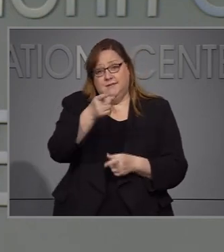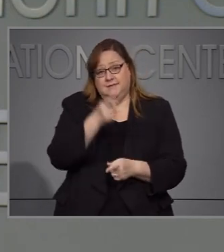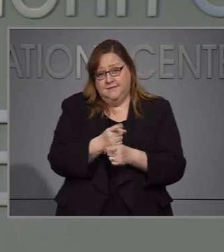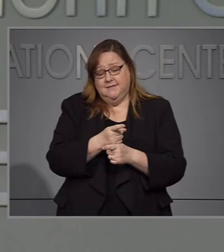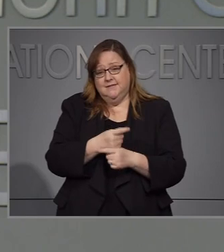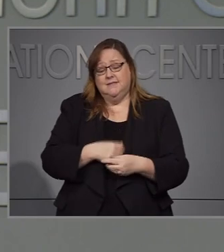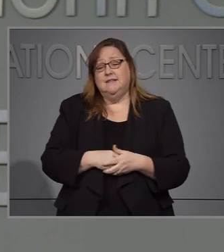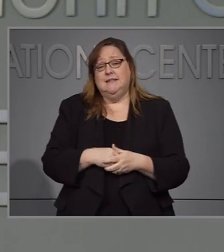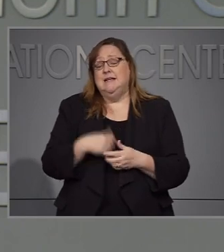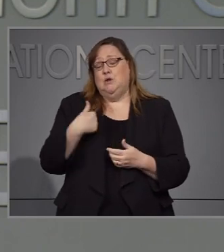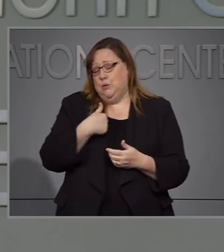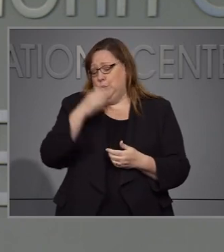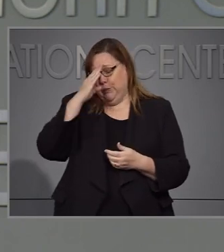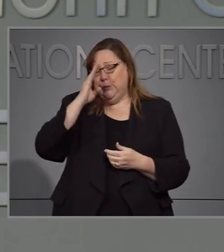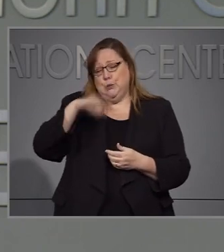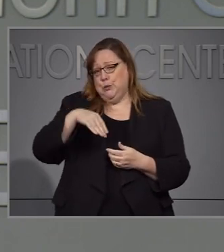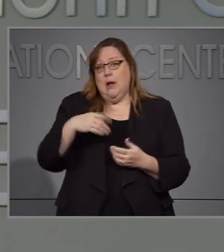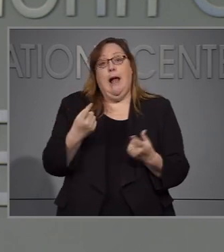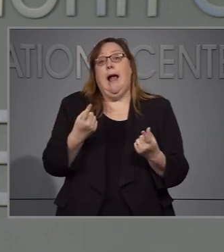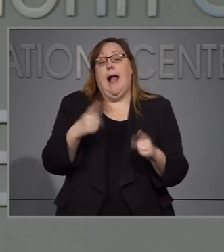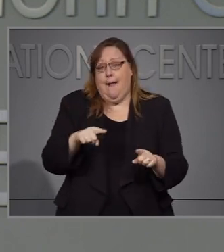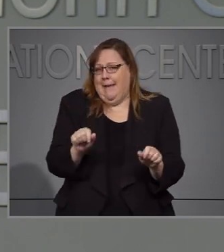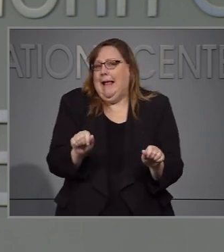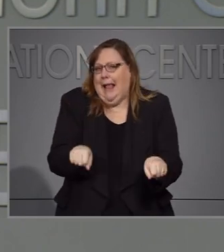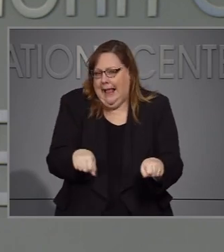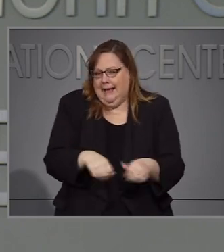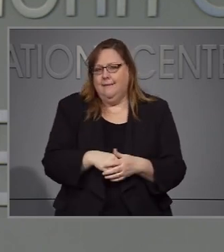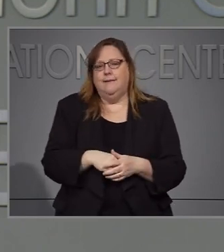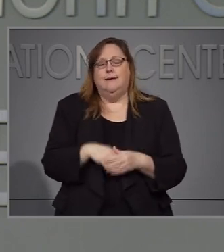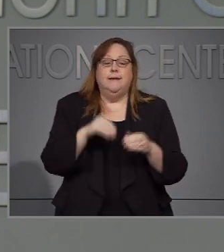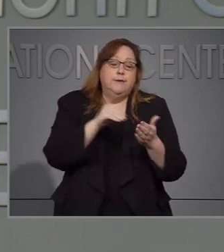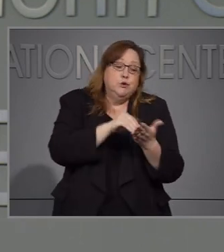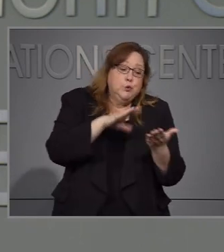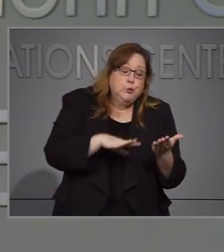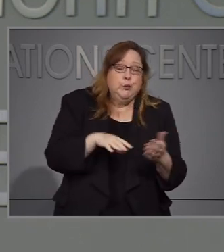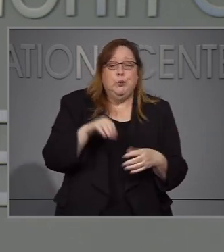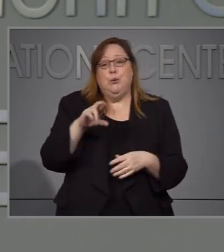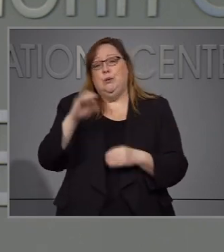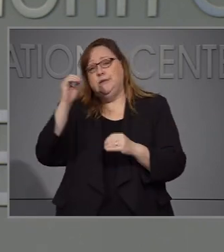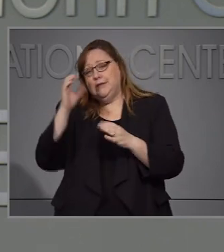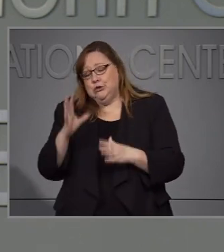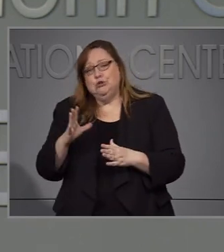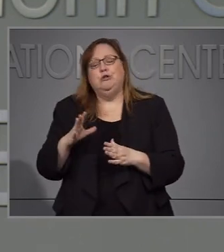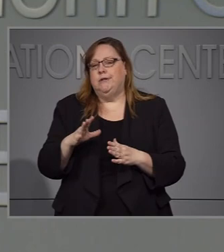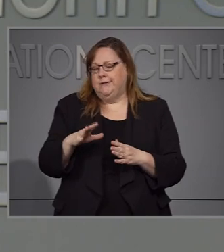student or a teacher could test positive for COVID. And there